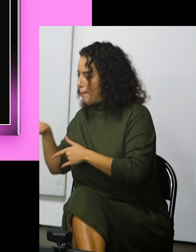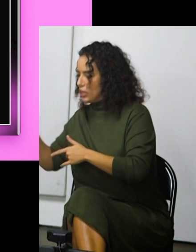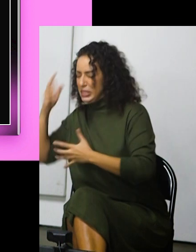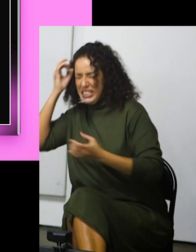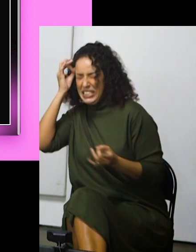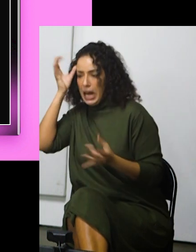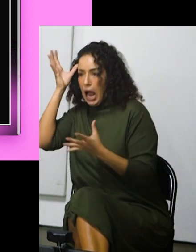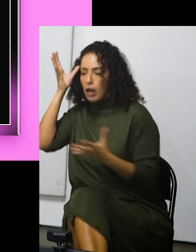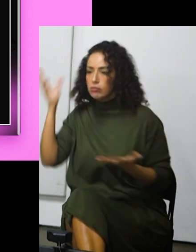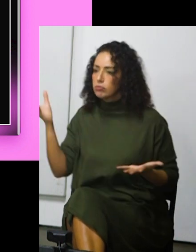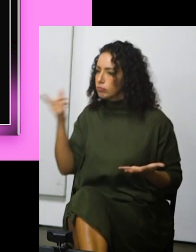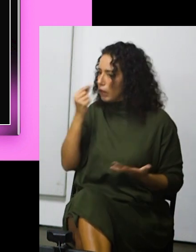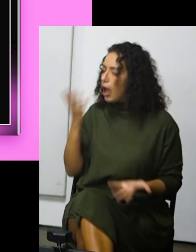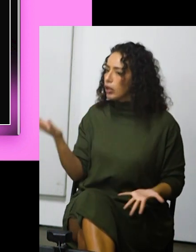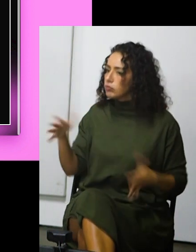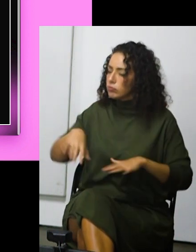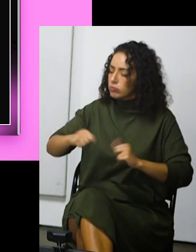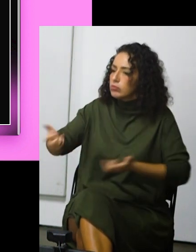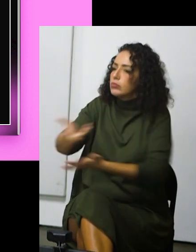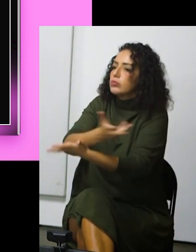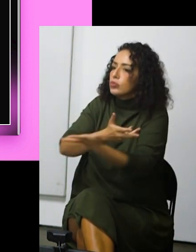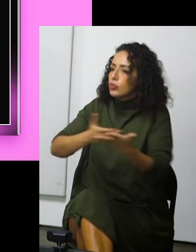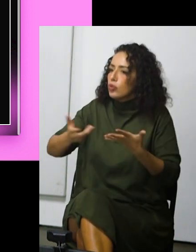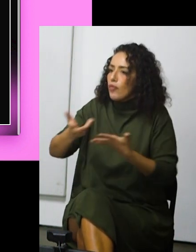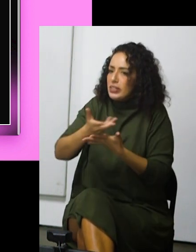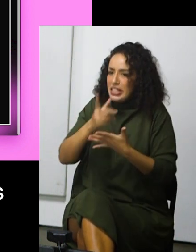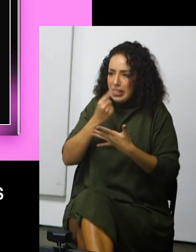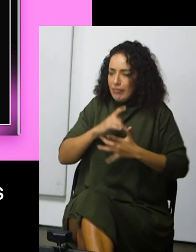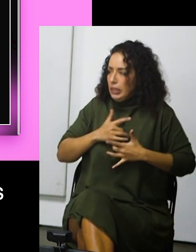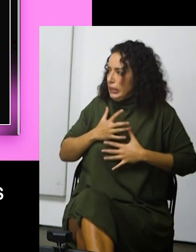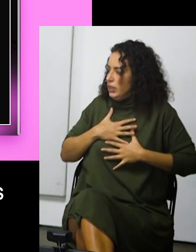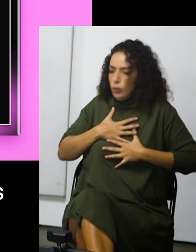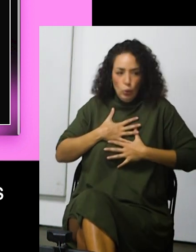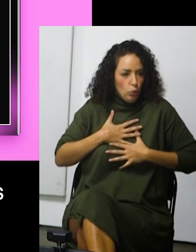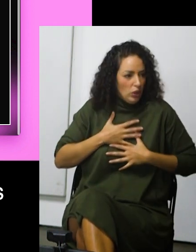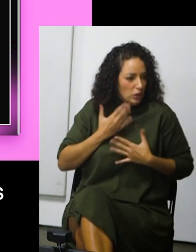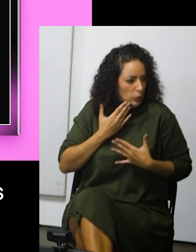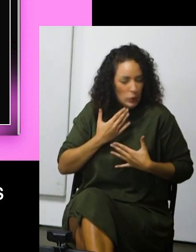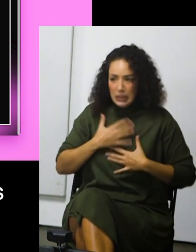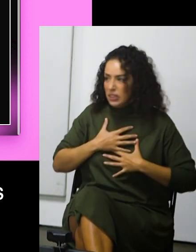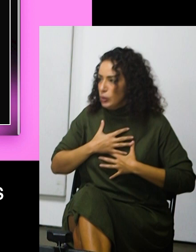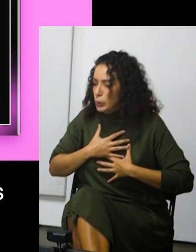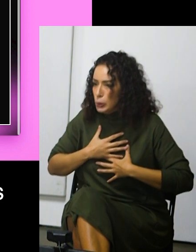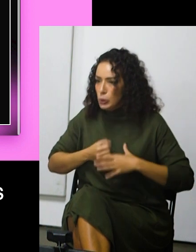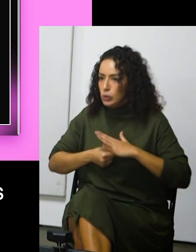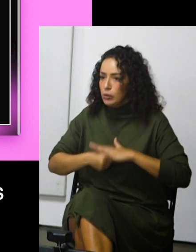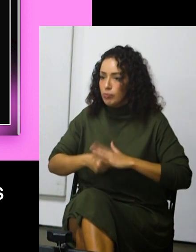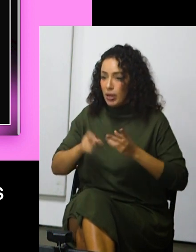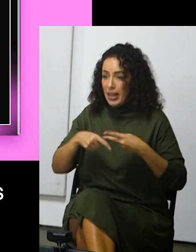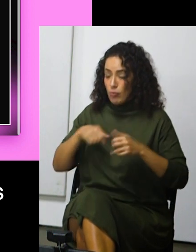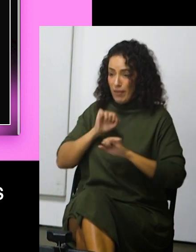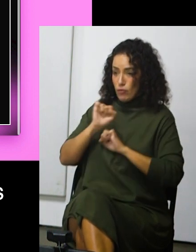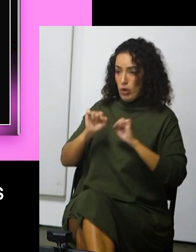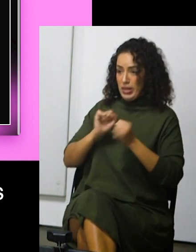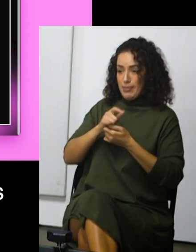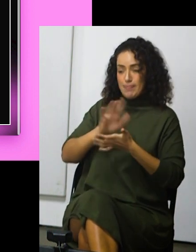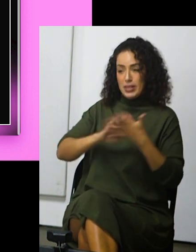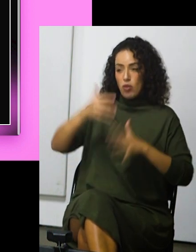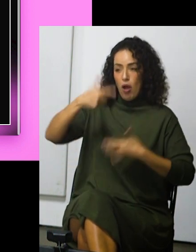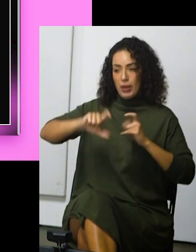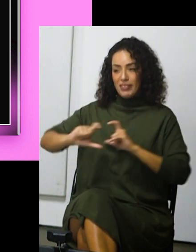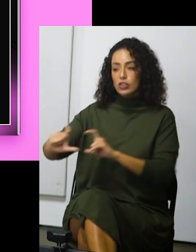these conversations can feel scary and restrictive, but not to have them is to willingly cause these forms of harm to